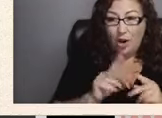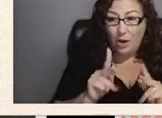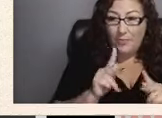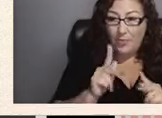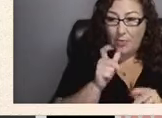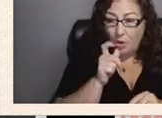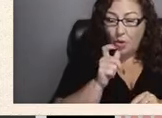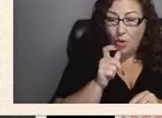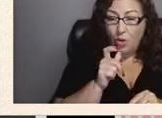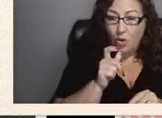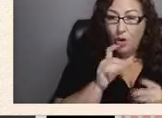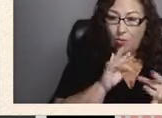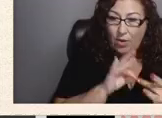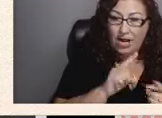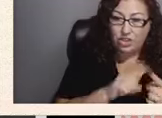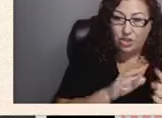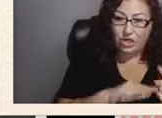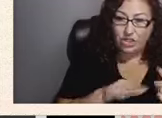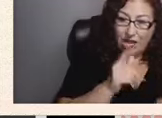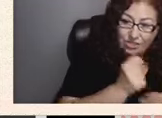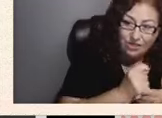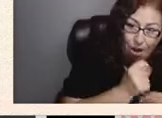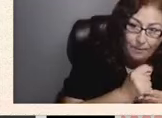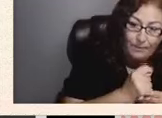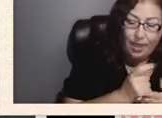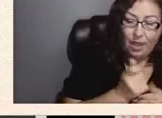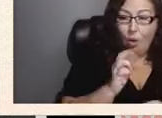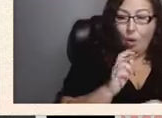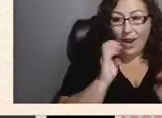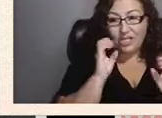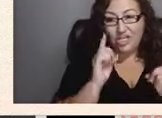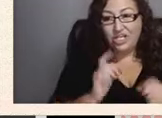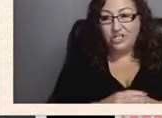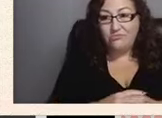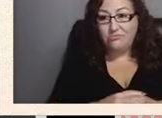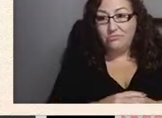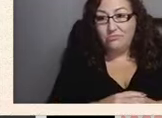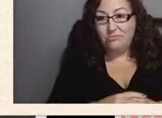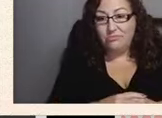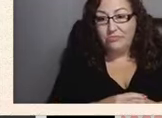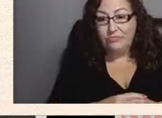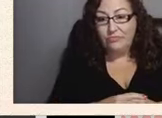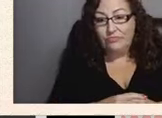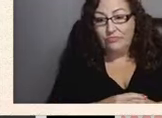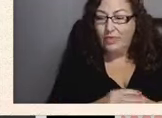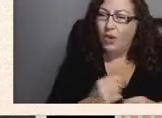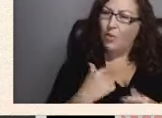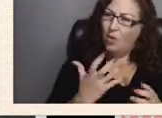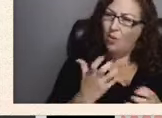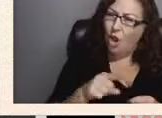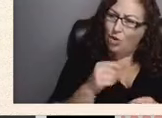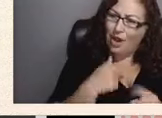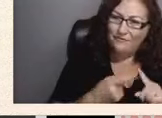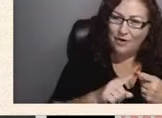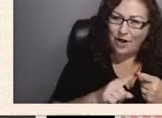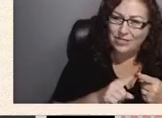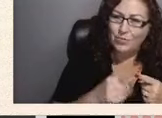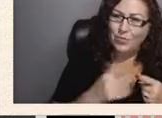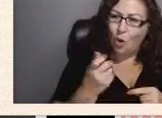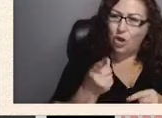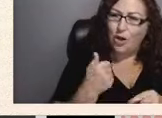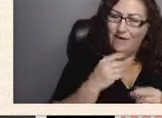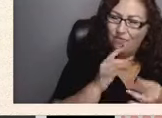related to their child's therapy or education. We want you guys to have friends. We want you to have relationships.